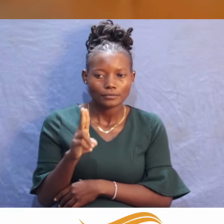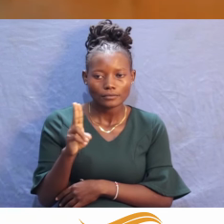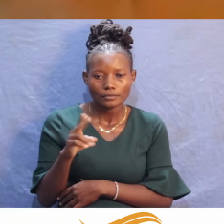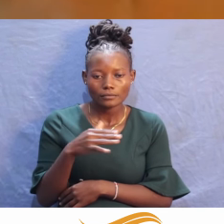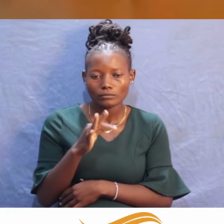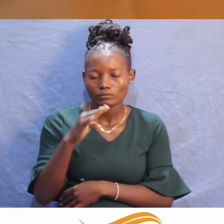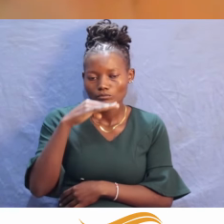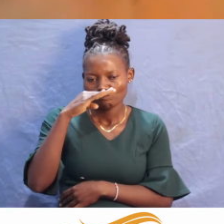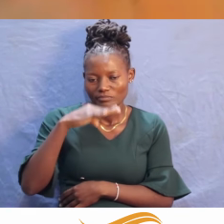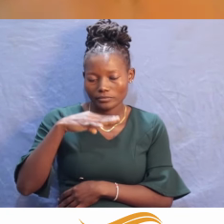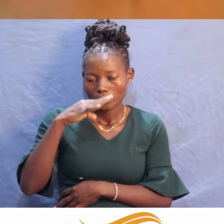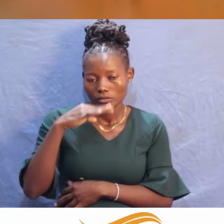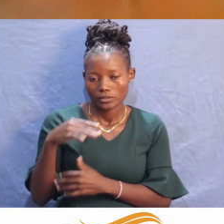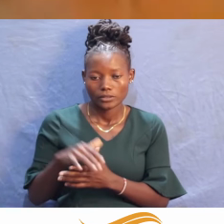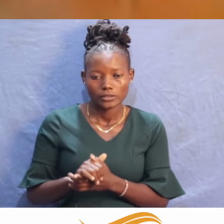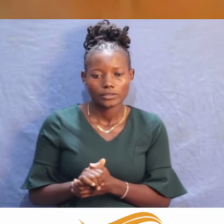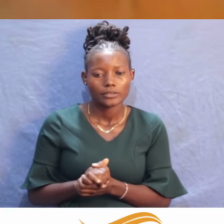consumption of oxygen, which is what we want.